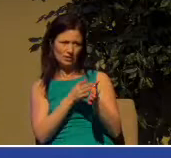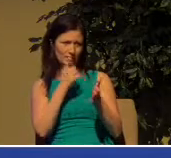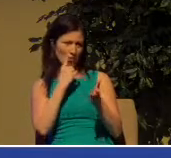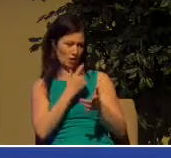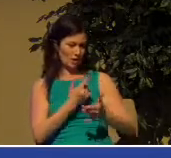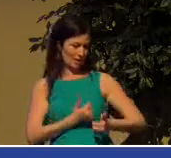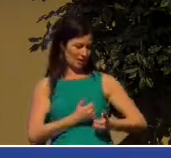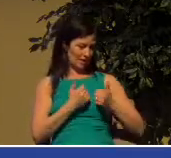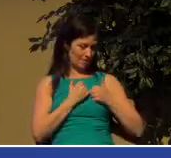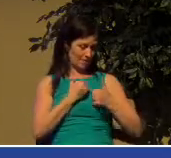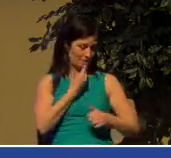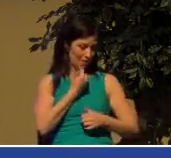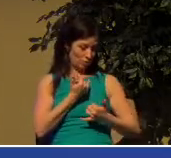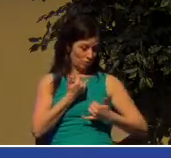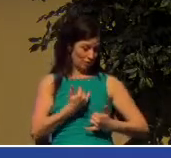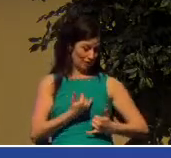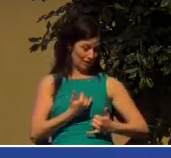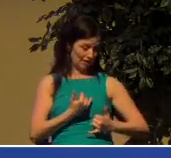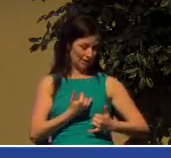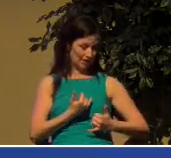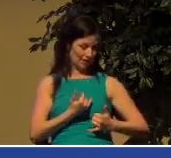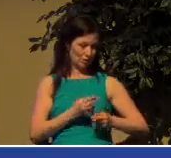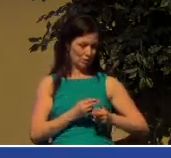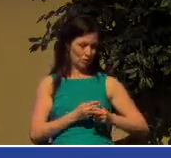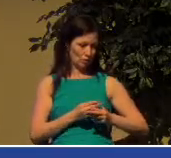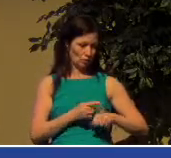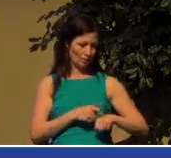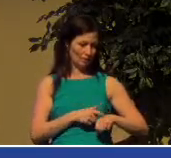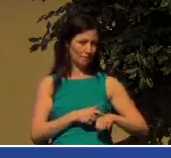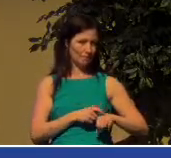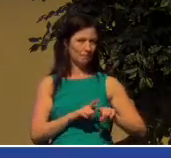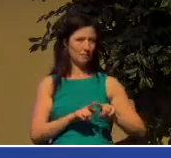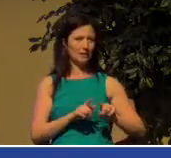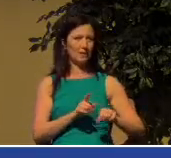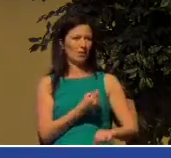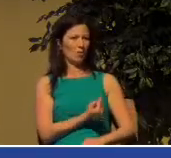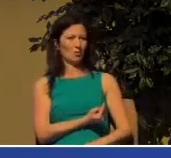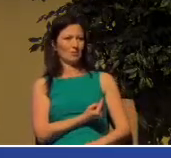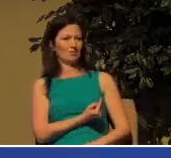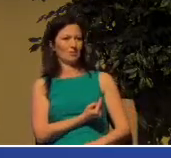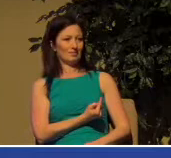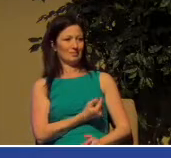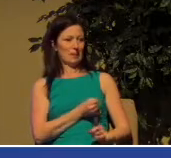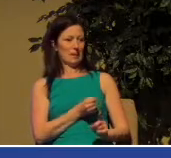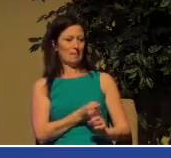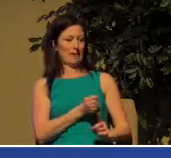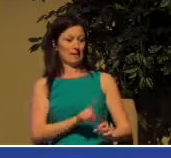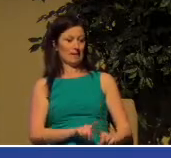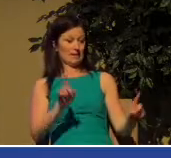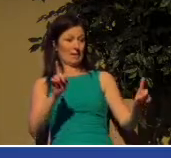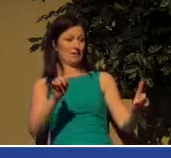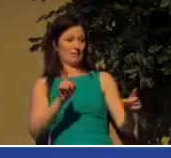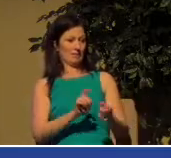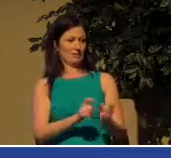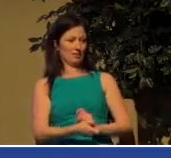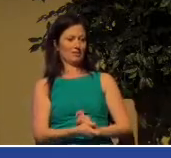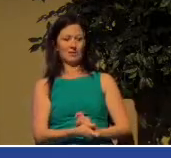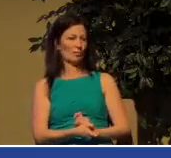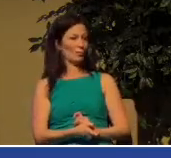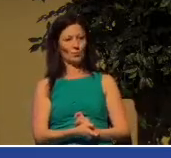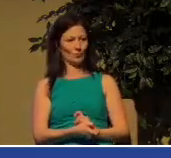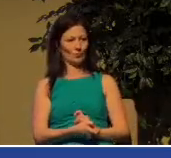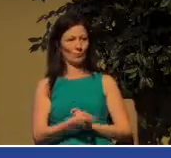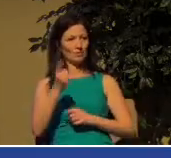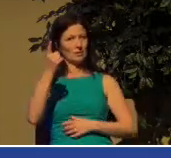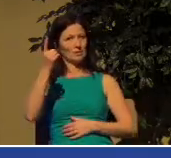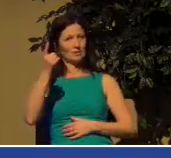That's important. But that alone isn't going to make any difference. He's interested in